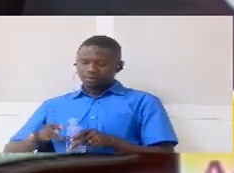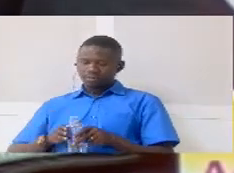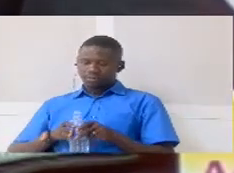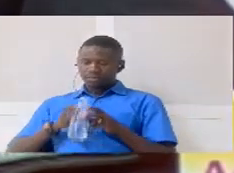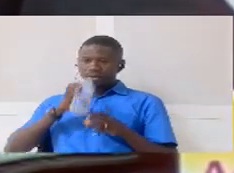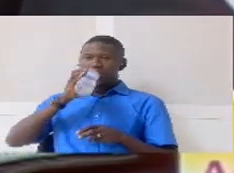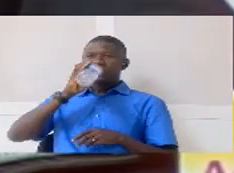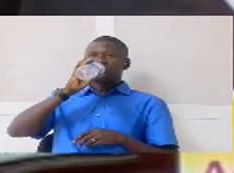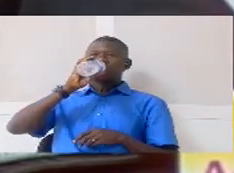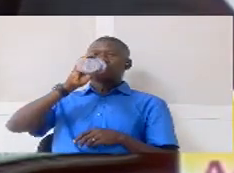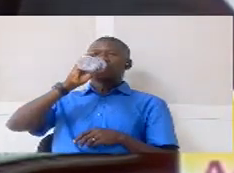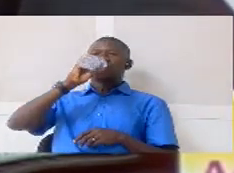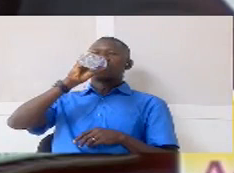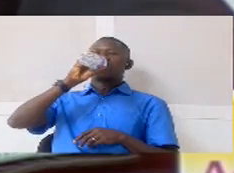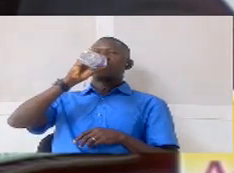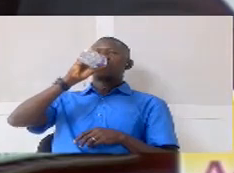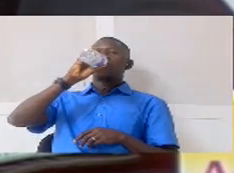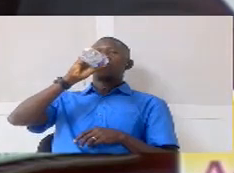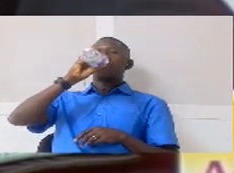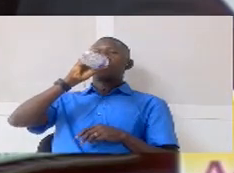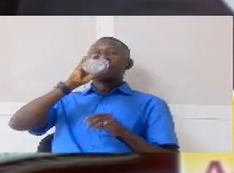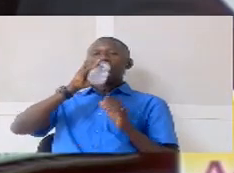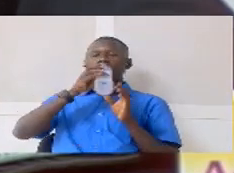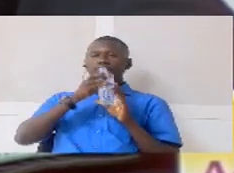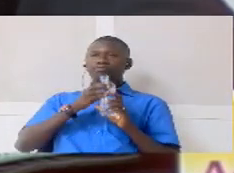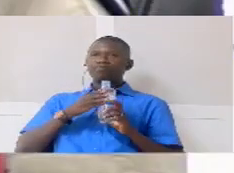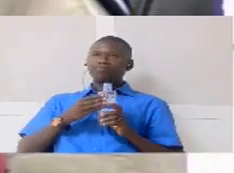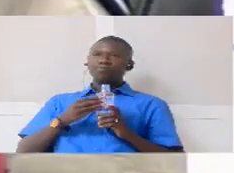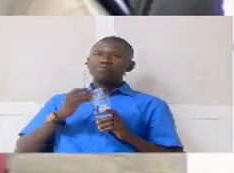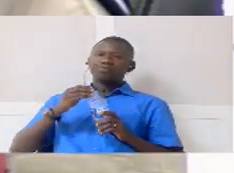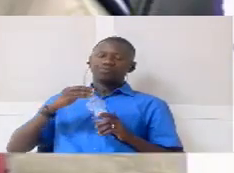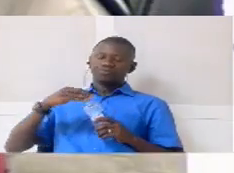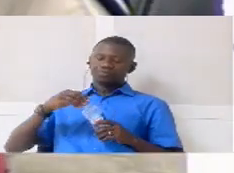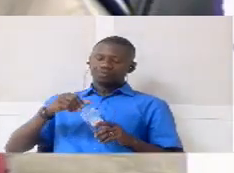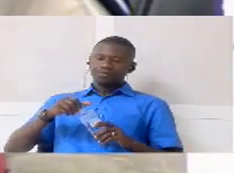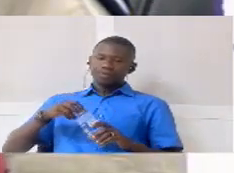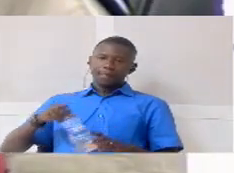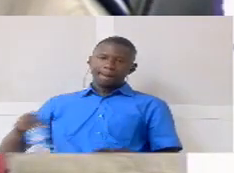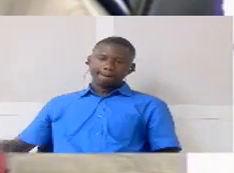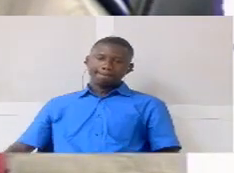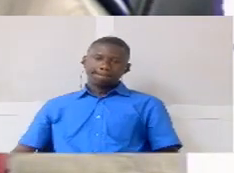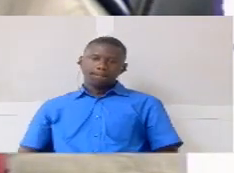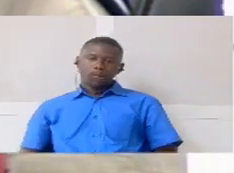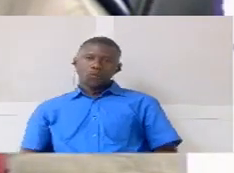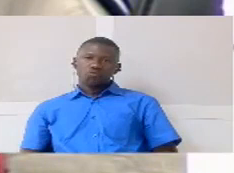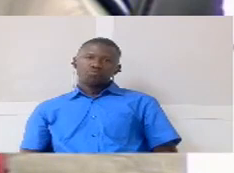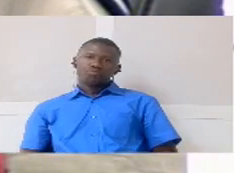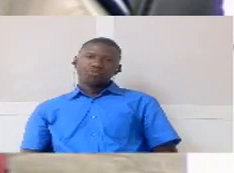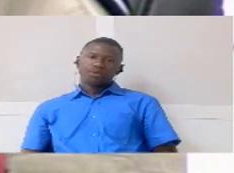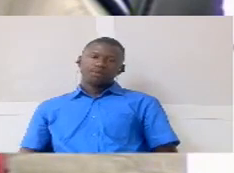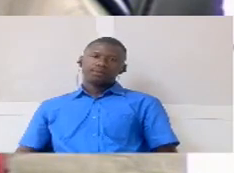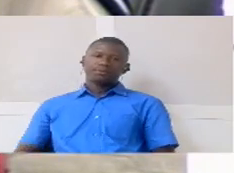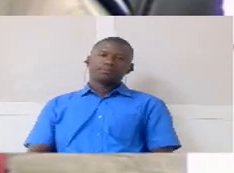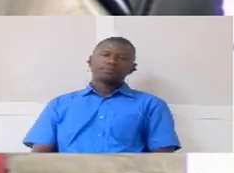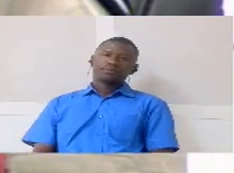fond terri soton ta memu moto bori mbati me yalonko anim mulu nata kana e kasola ka kadu koli